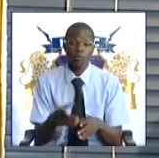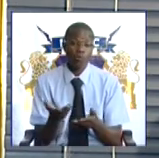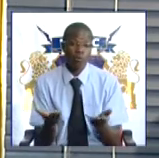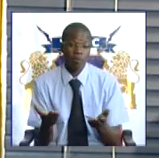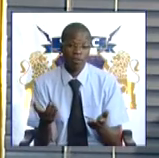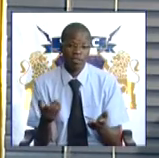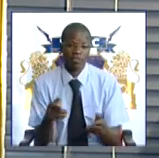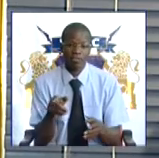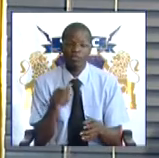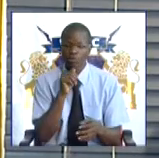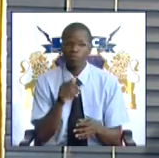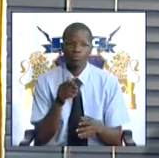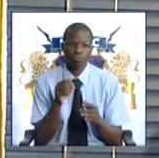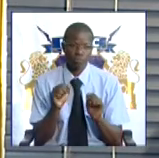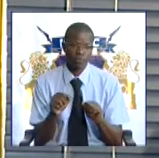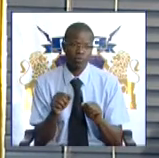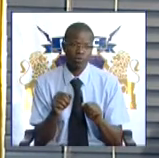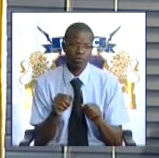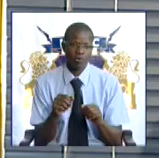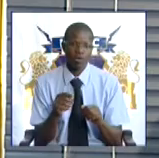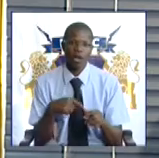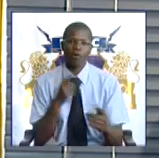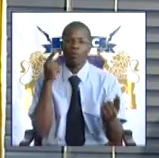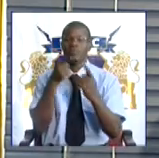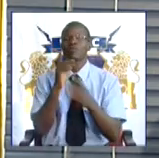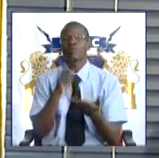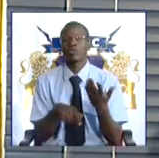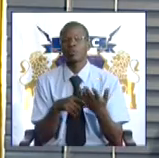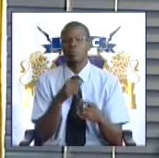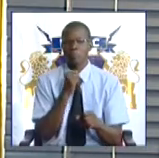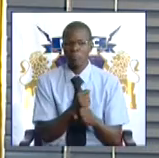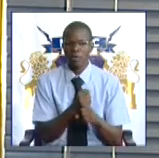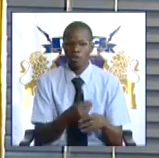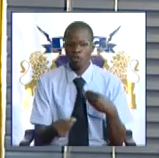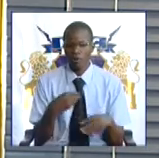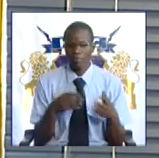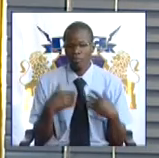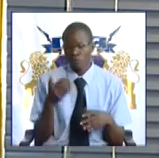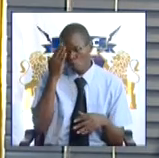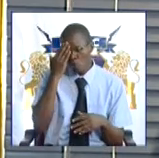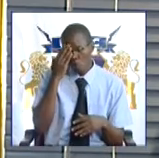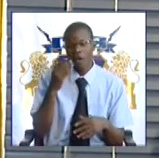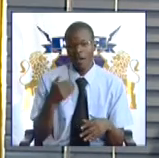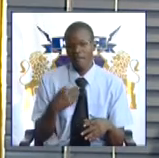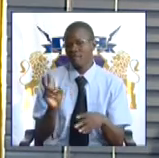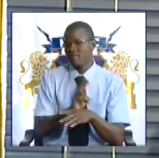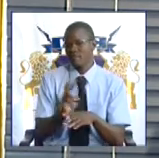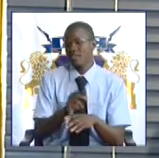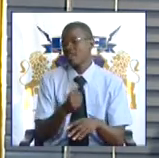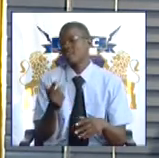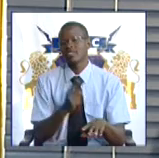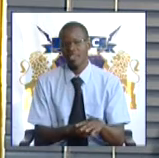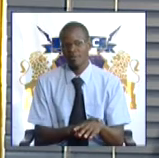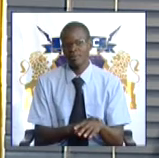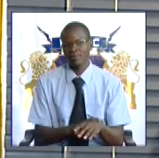potential bribe takers that integrity testing is performed regularly. The very fact that officials know that the